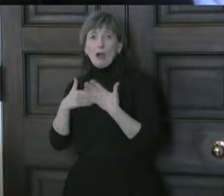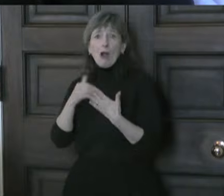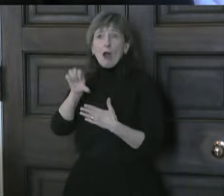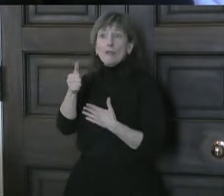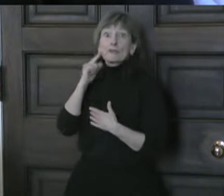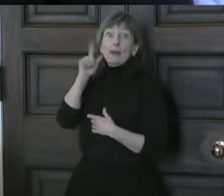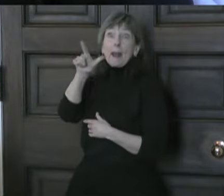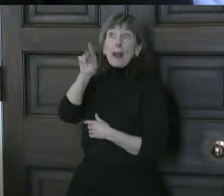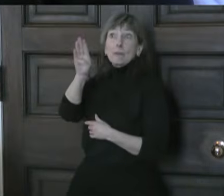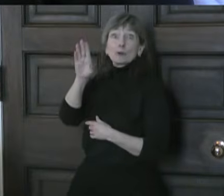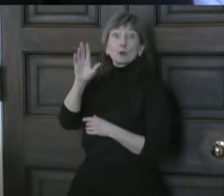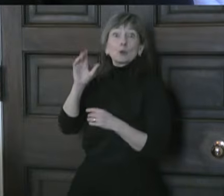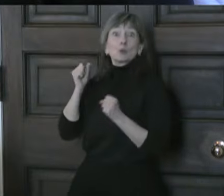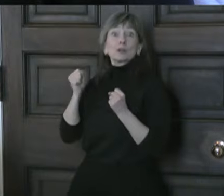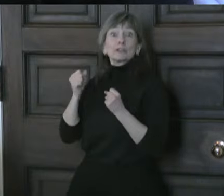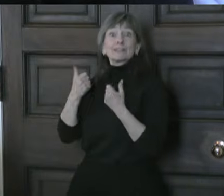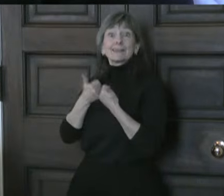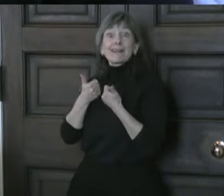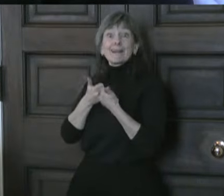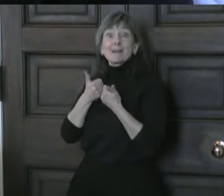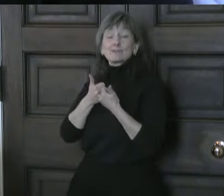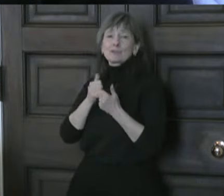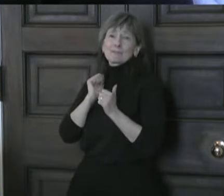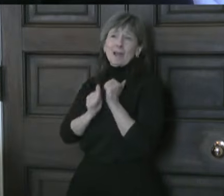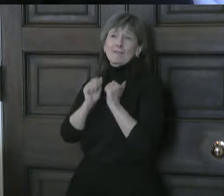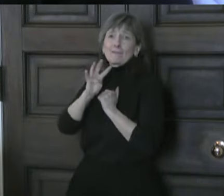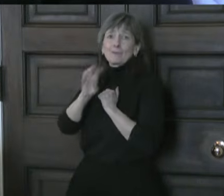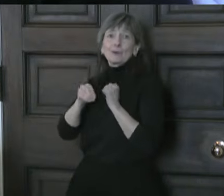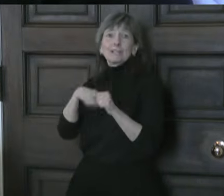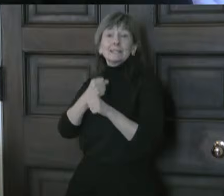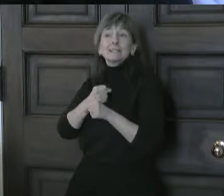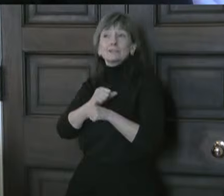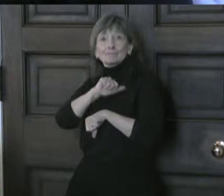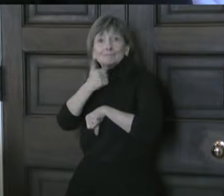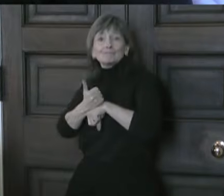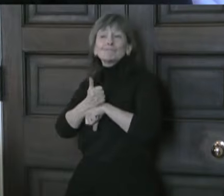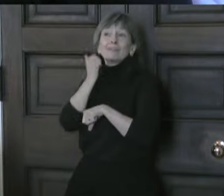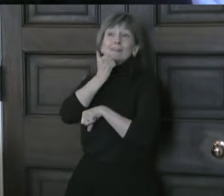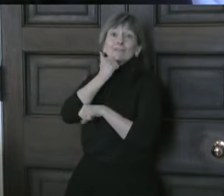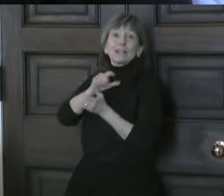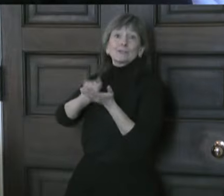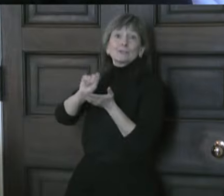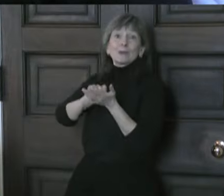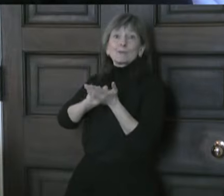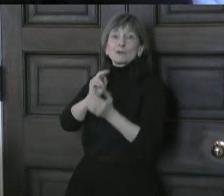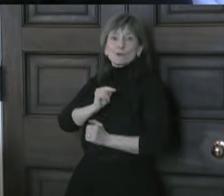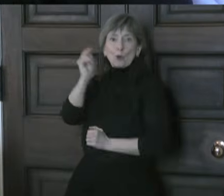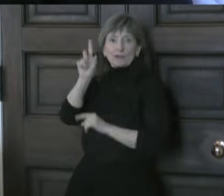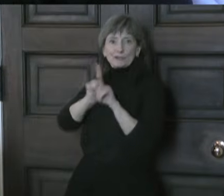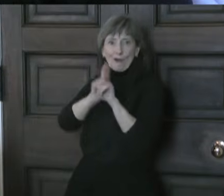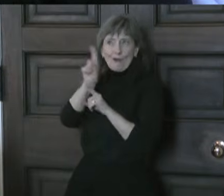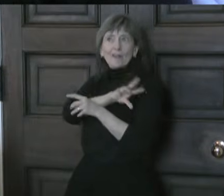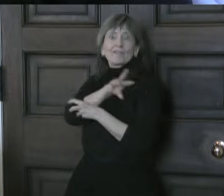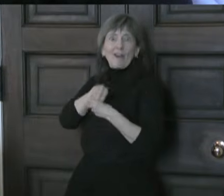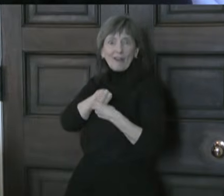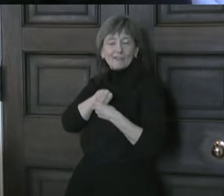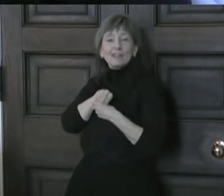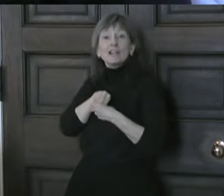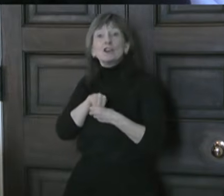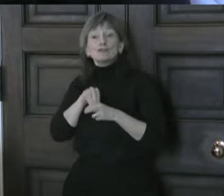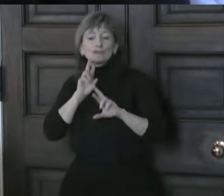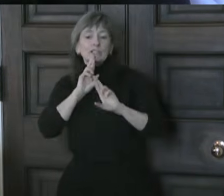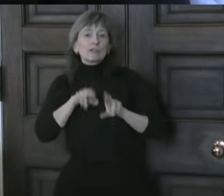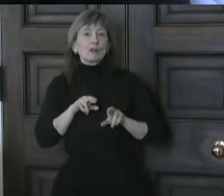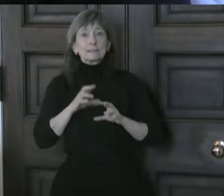Winter Games for over 40 years, co-founding the daily newspaper, the Northern Star, sitting on the results